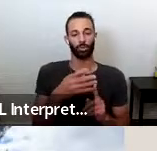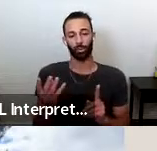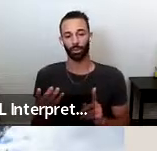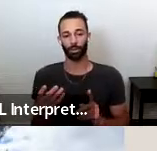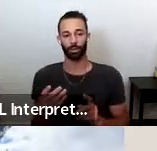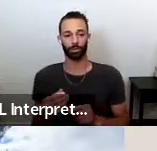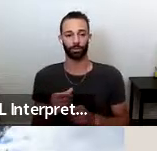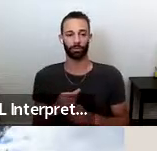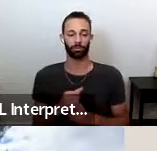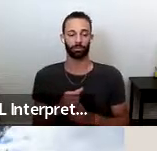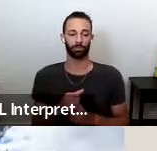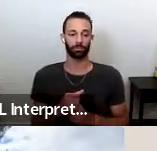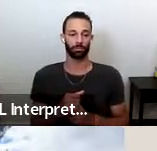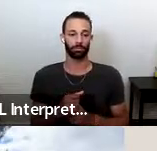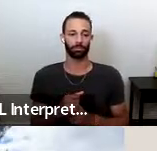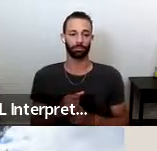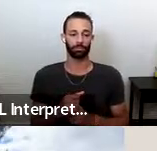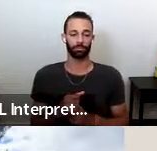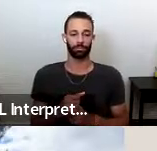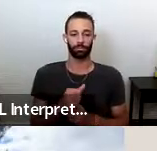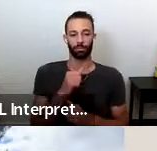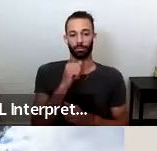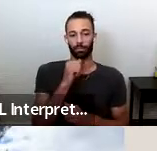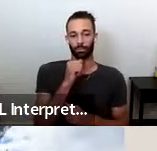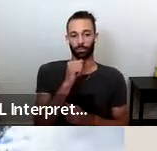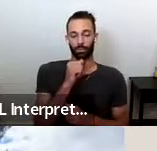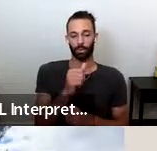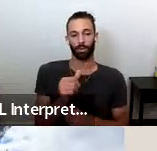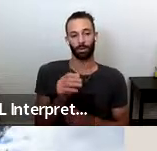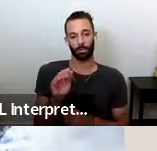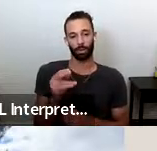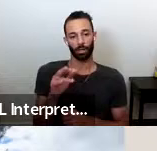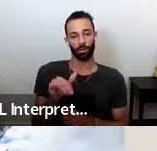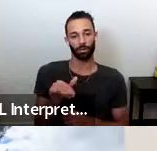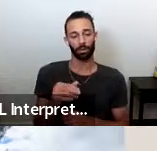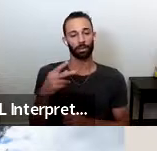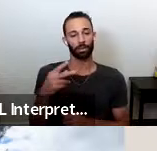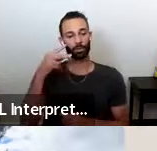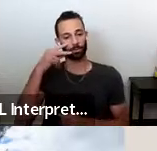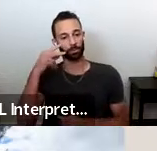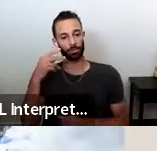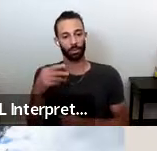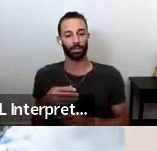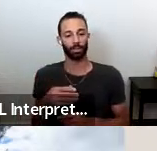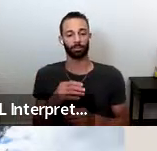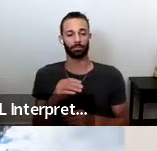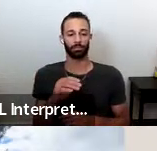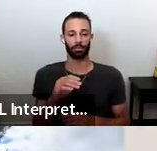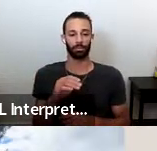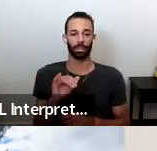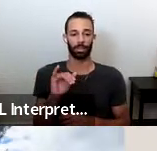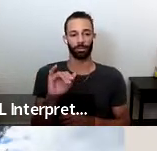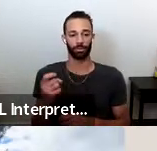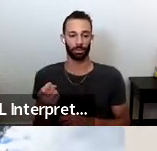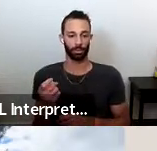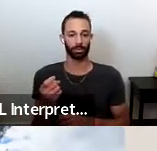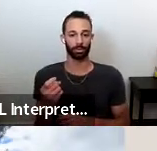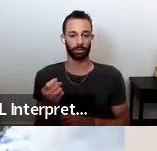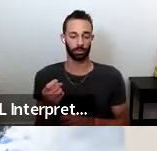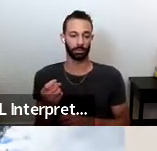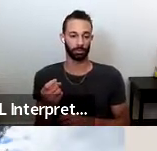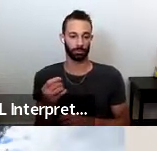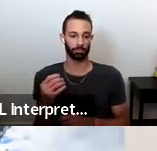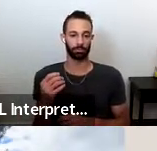intersex plus Oregonians. We envision a future that gives power back to our communities, celebrates self-expression,